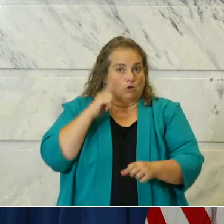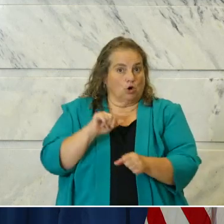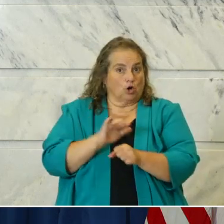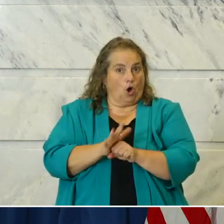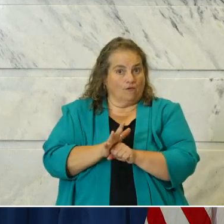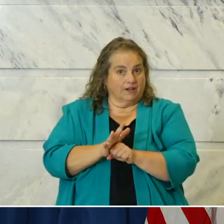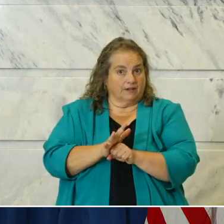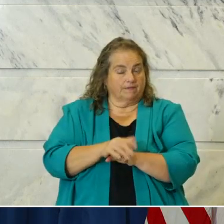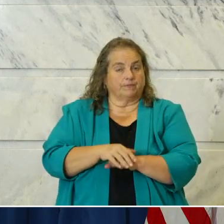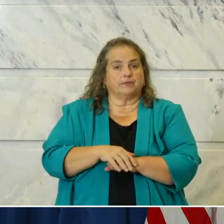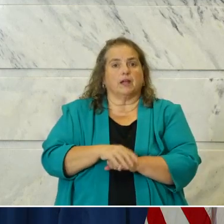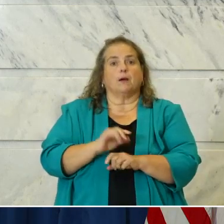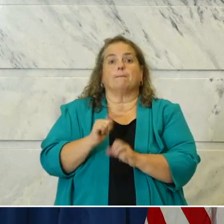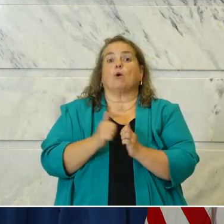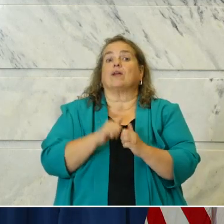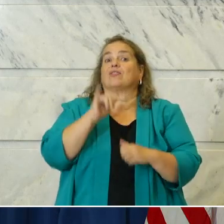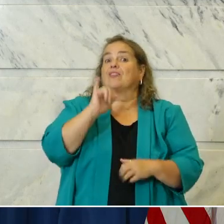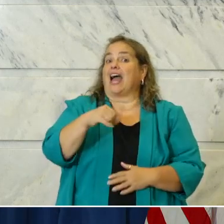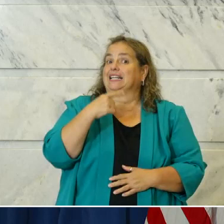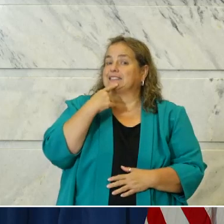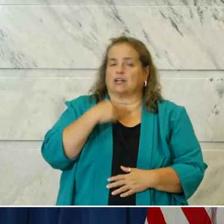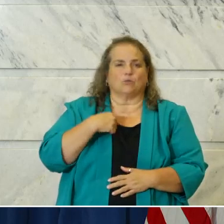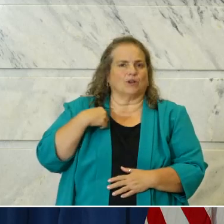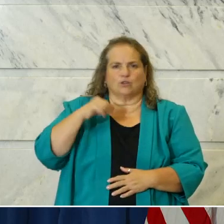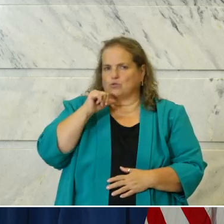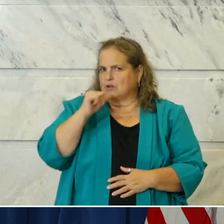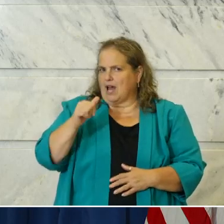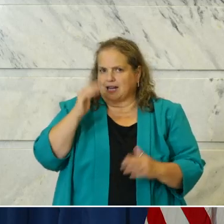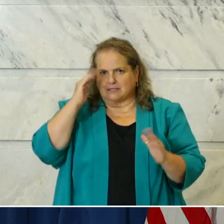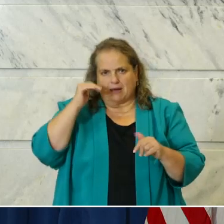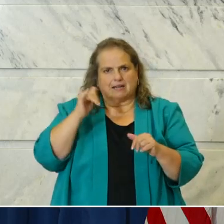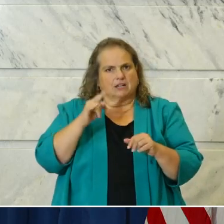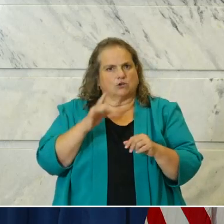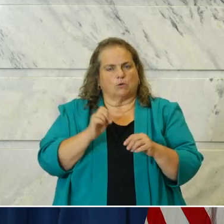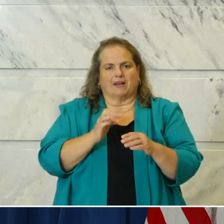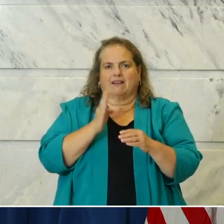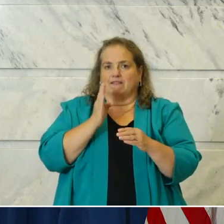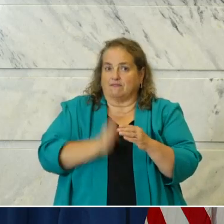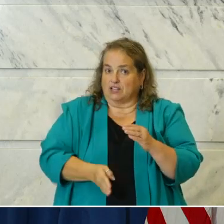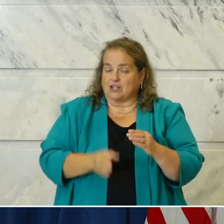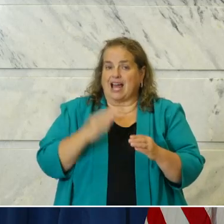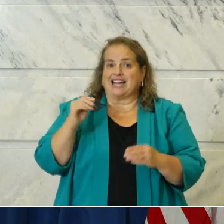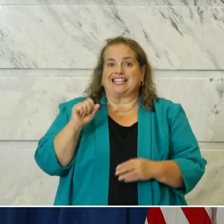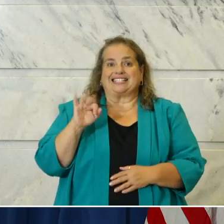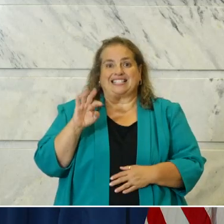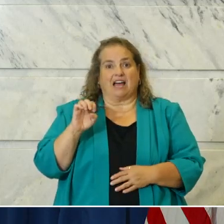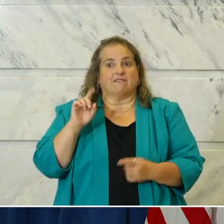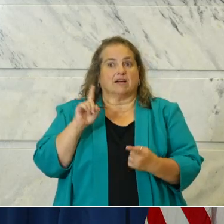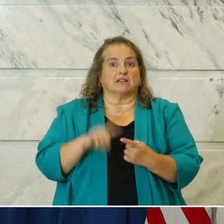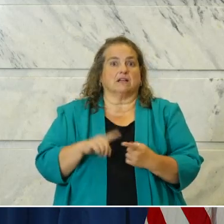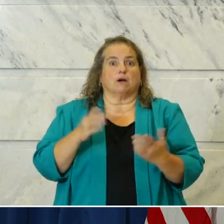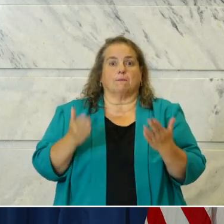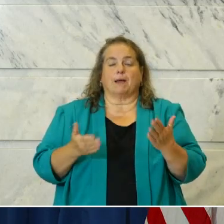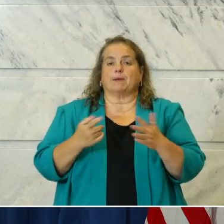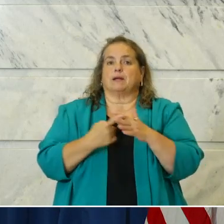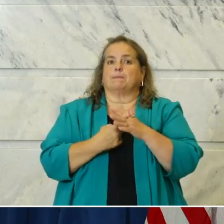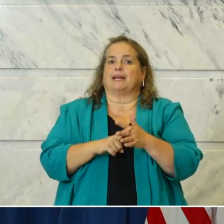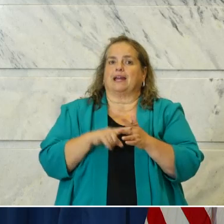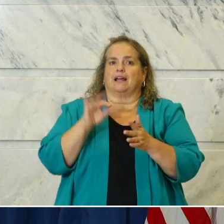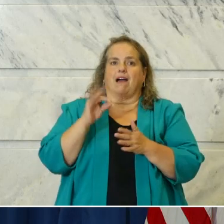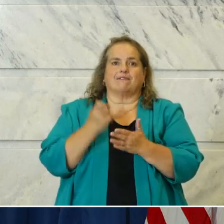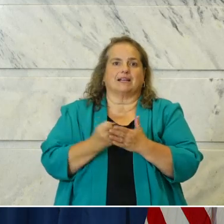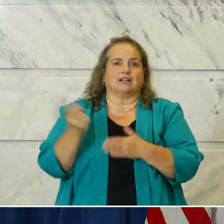to be complete and ensured that it's safe until probably the beginning of next